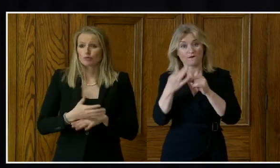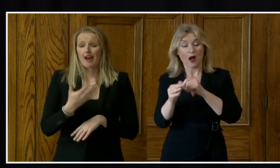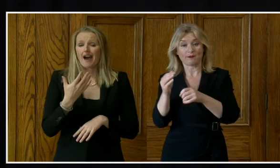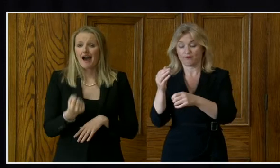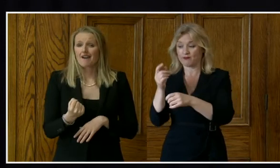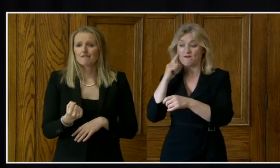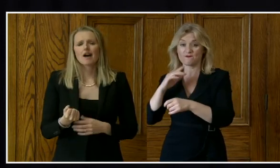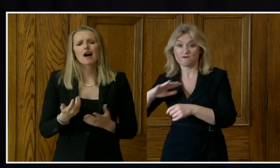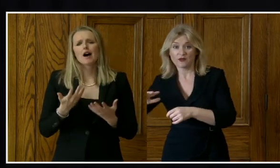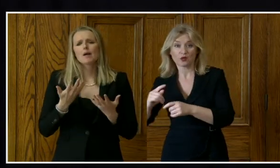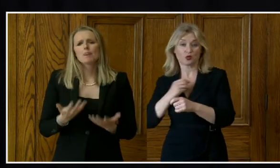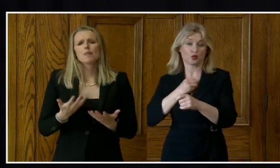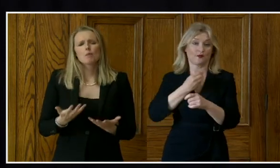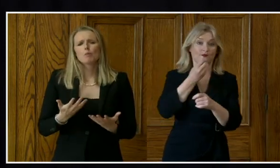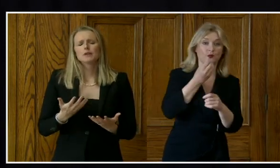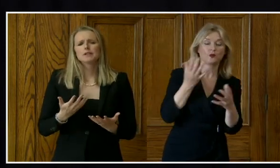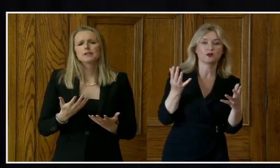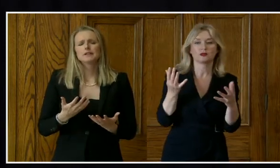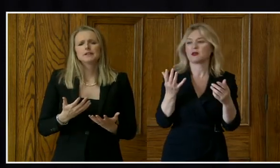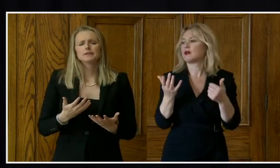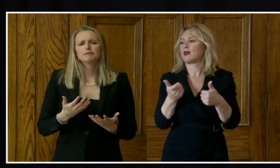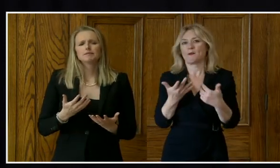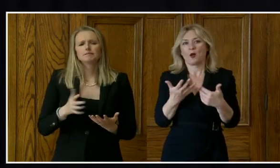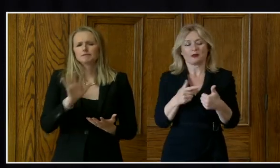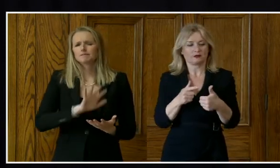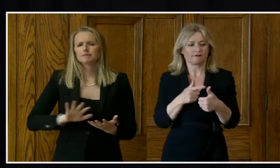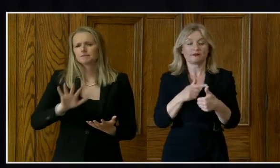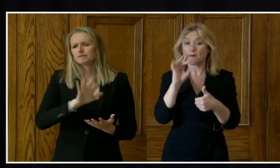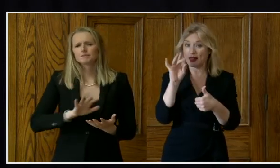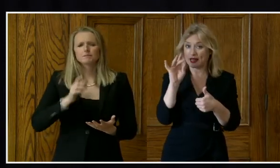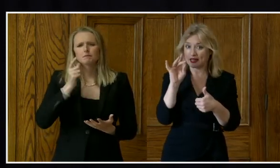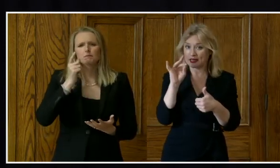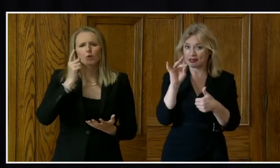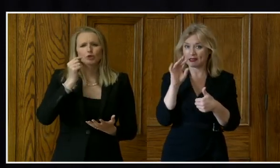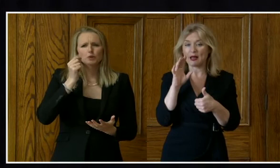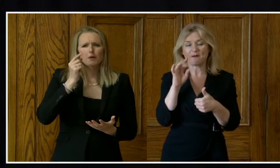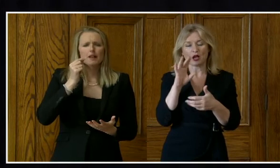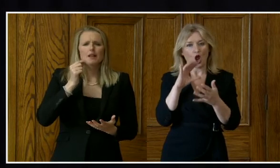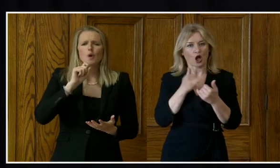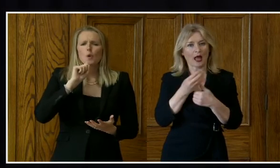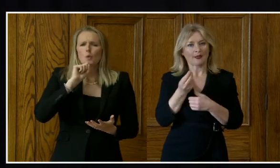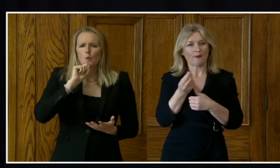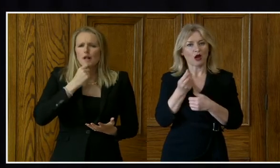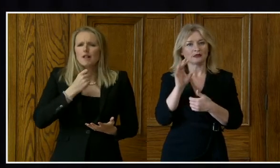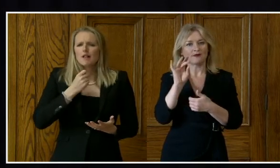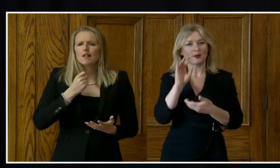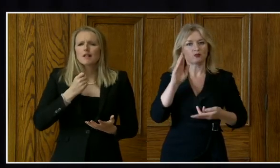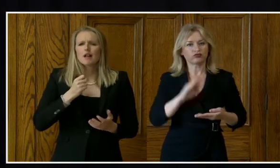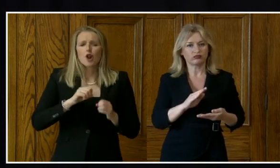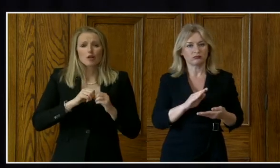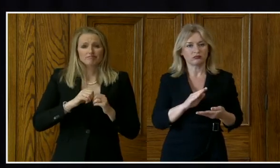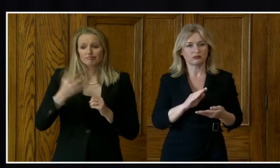looking at milk dropping in price to a loss-making